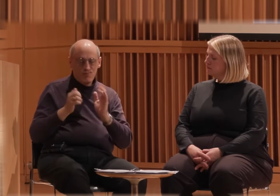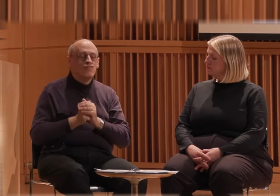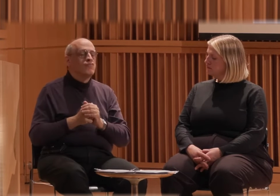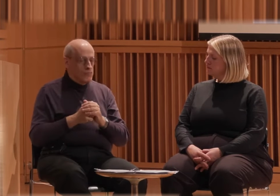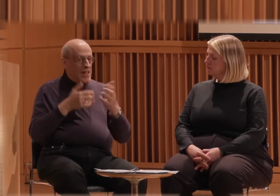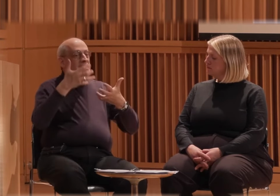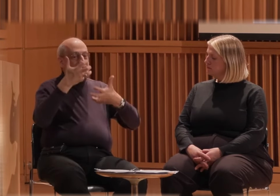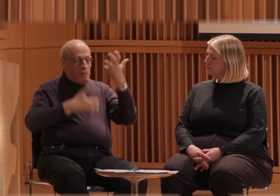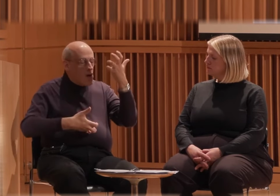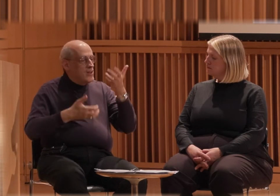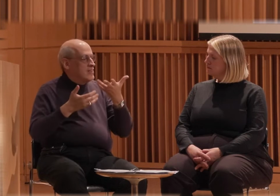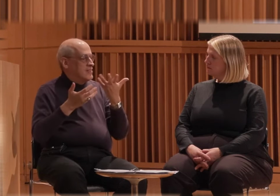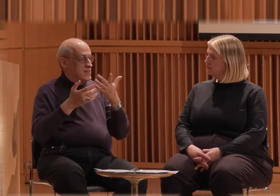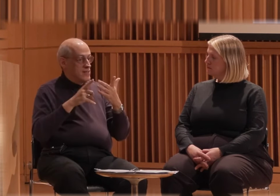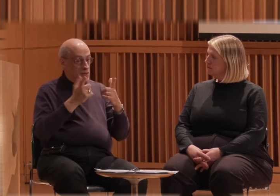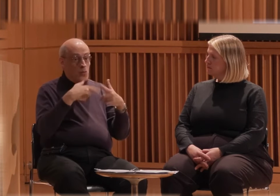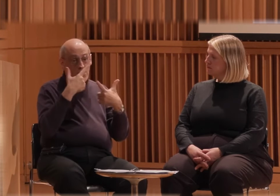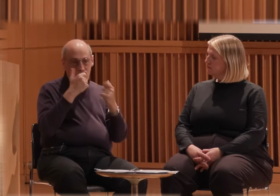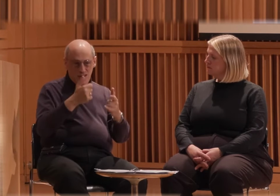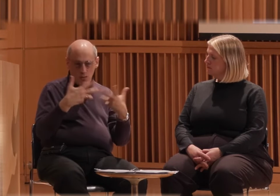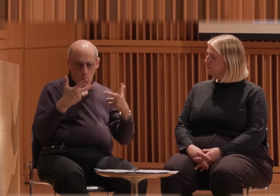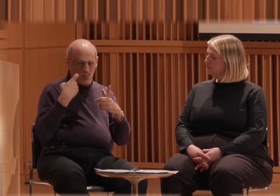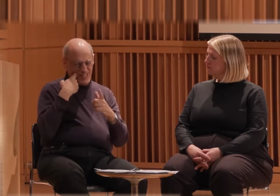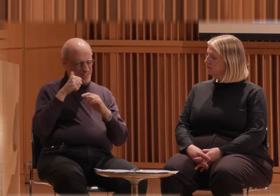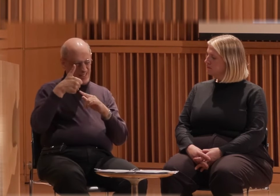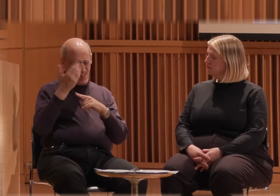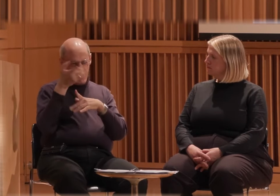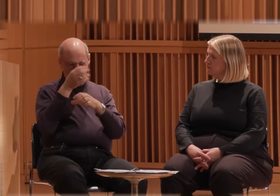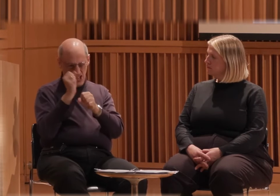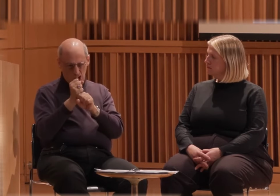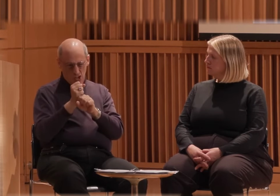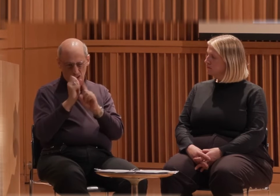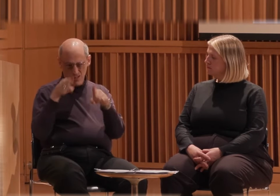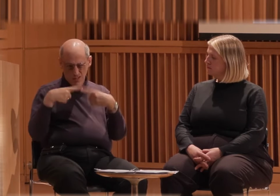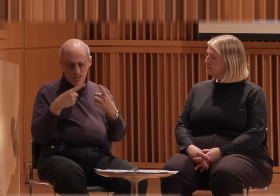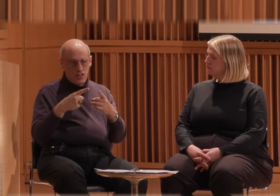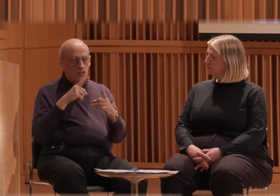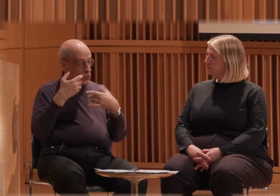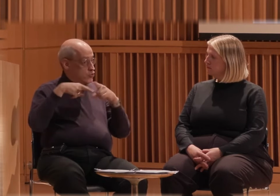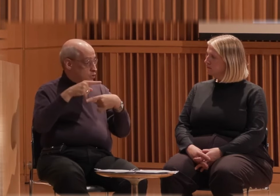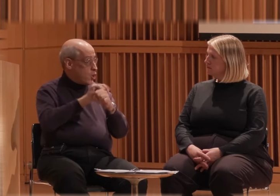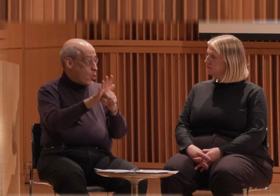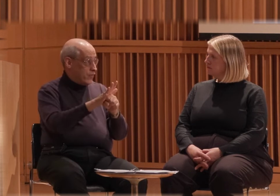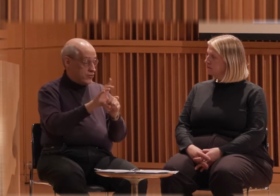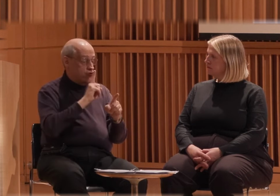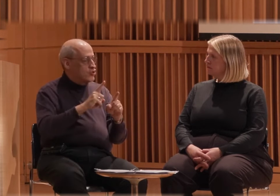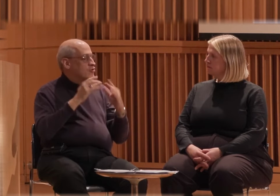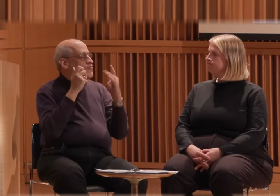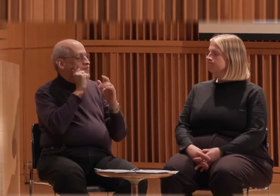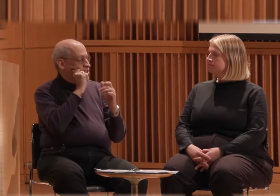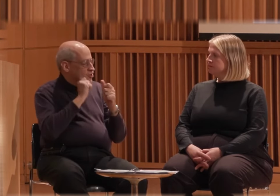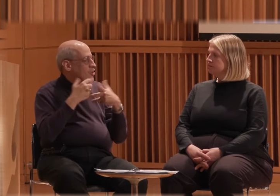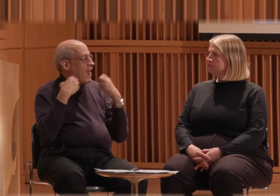the disparities of particular interest, at least in the past 10 or 15 years, I think, and certainly during COVID, have been racial